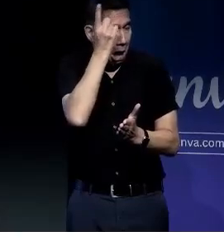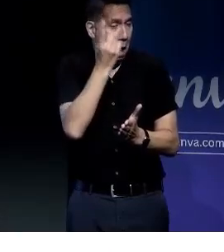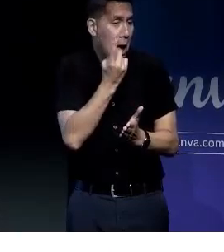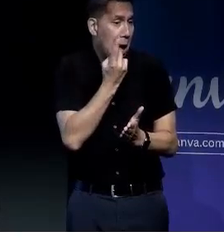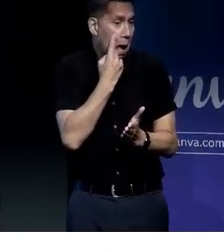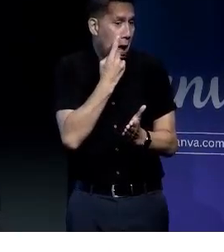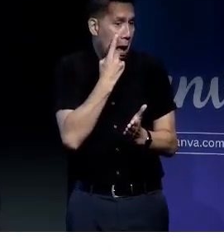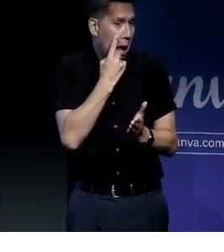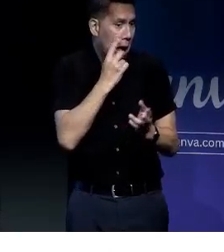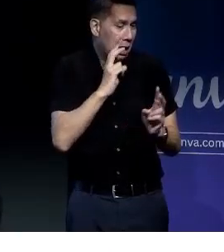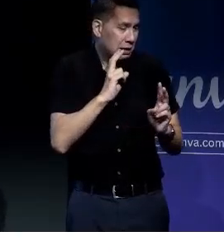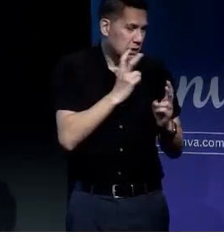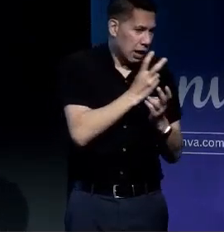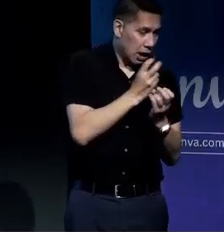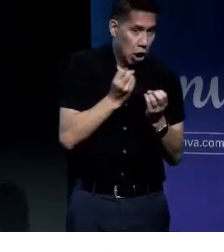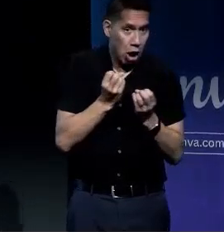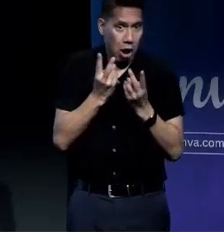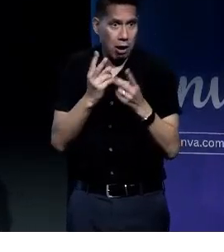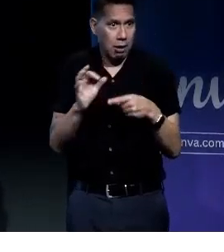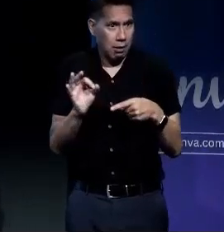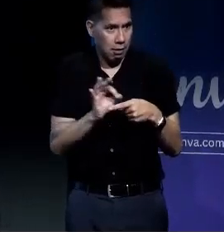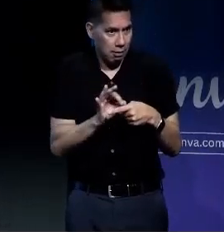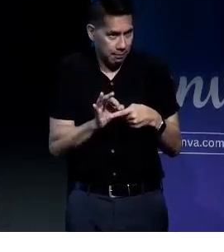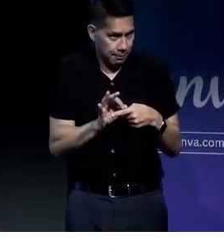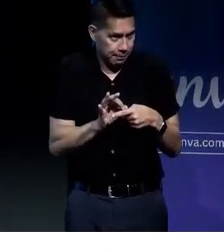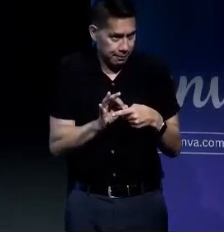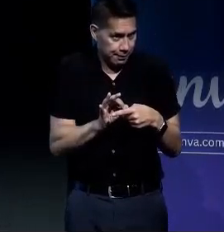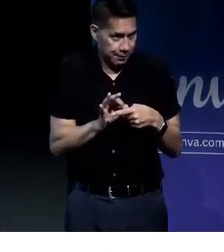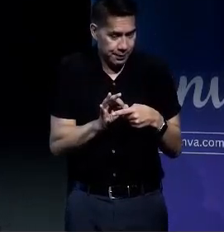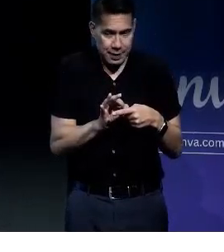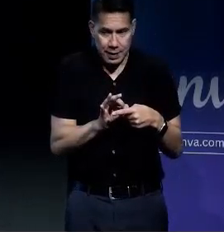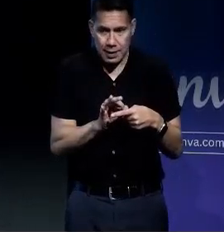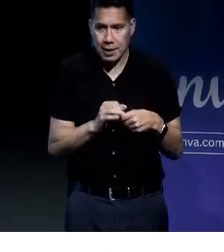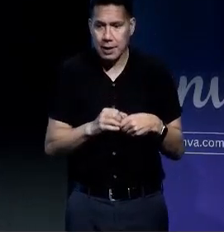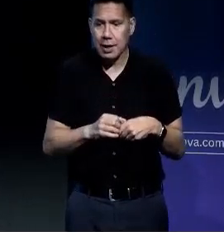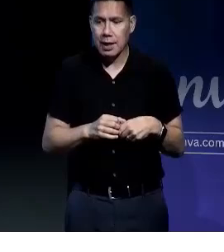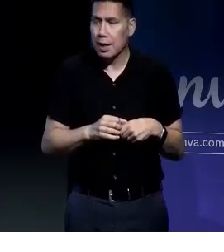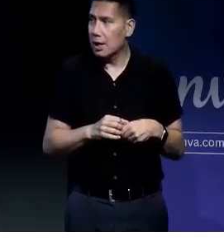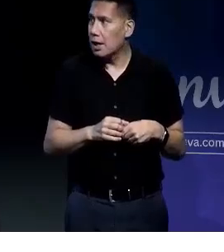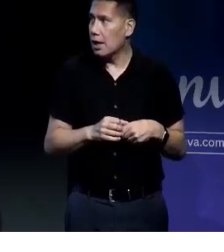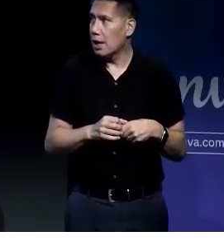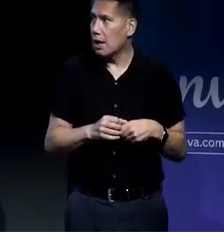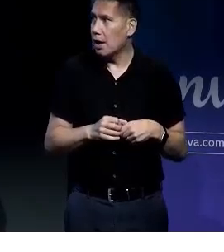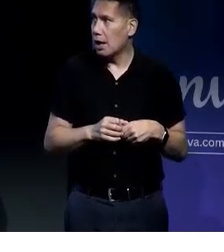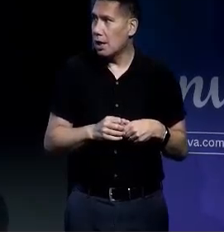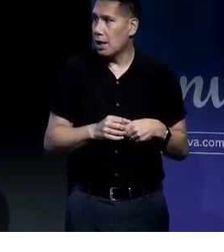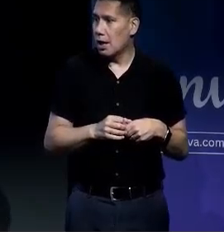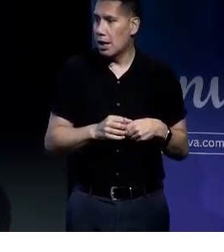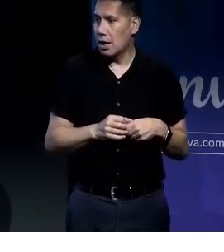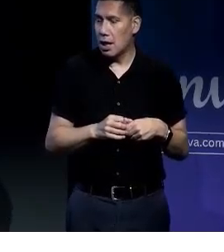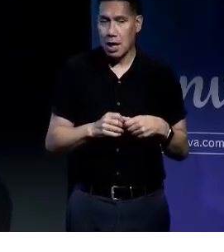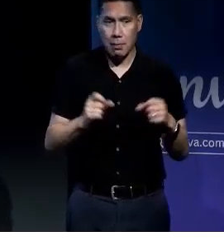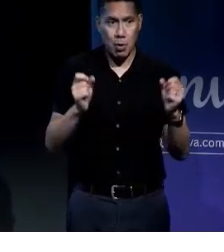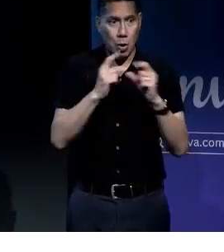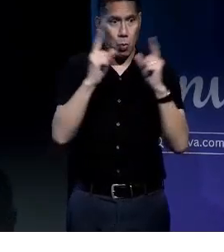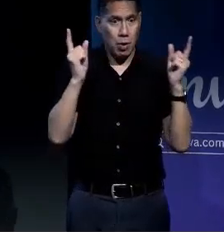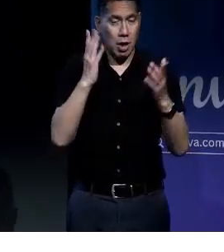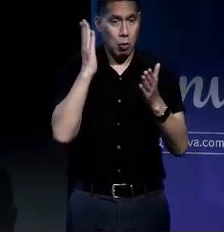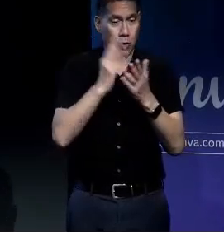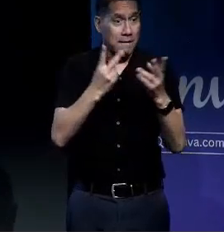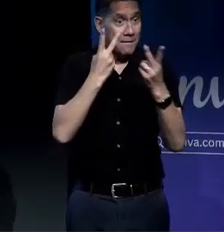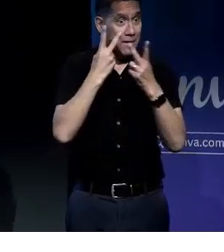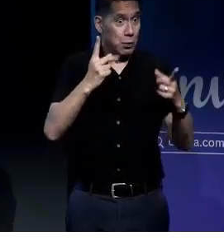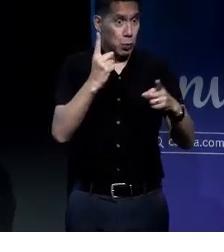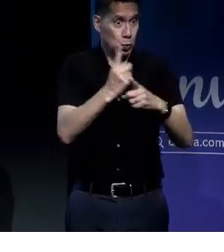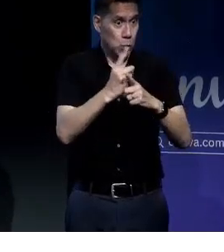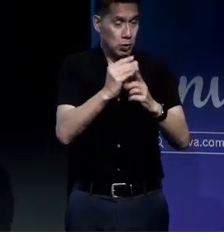lights. And again, apologies for saying, and now you can see, I'm very aware that I'm doing a very visual talk